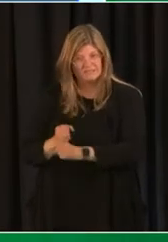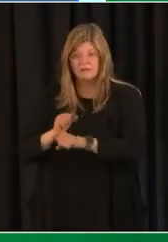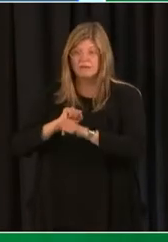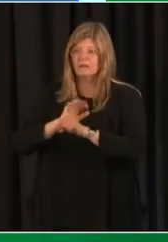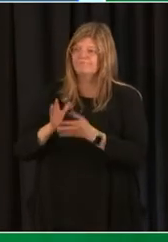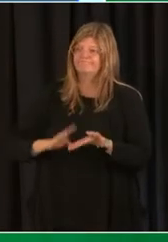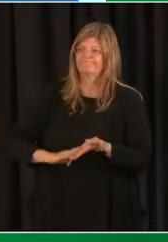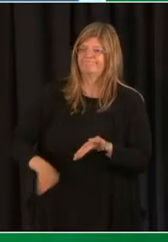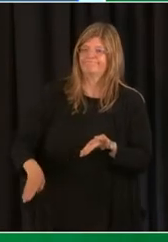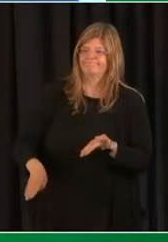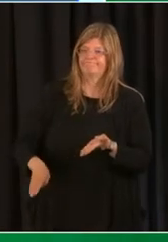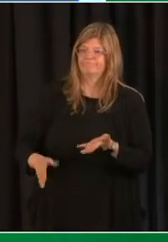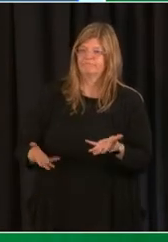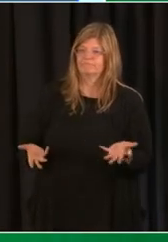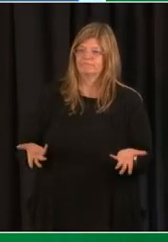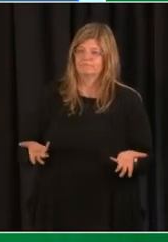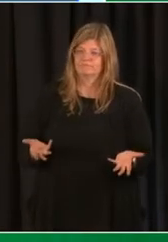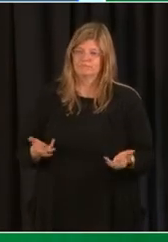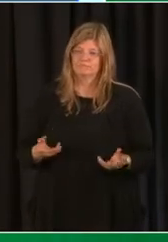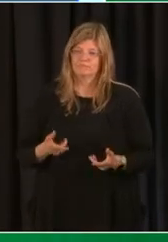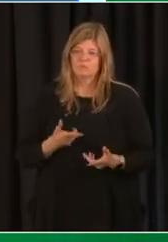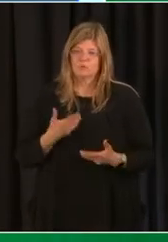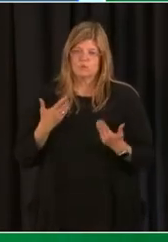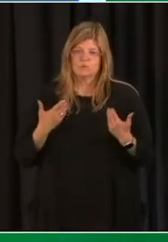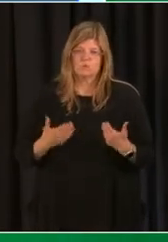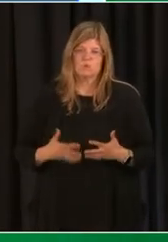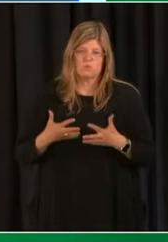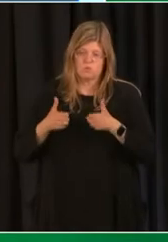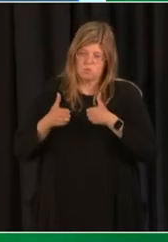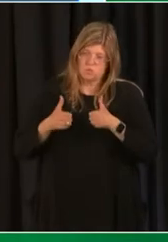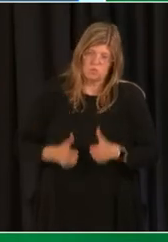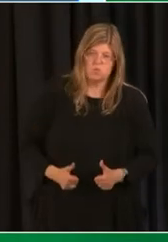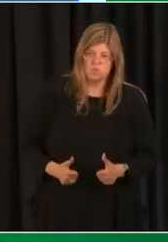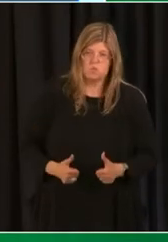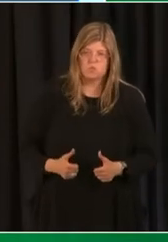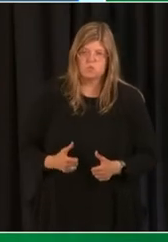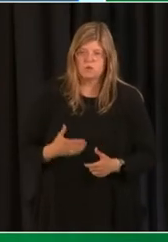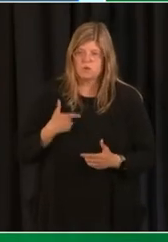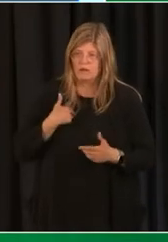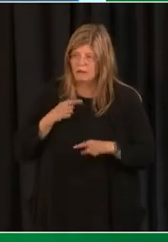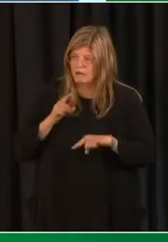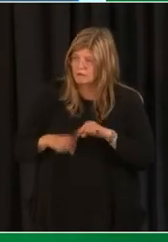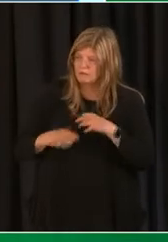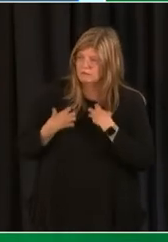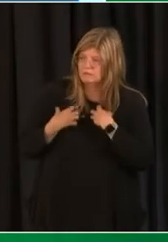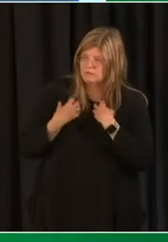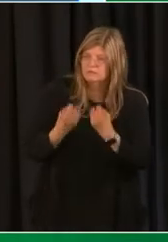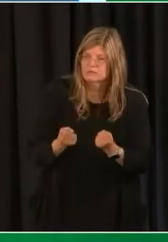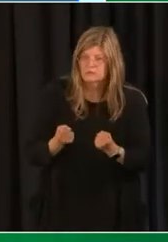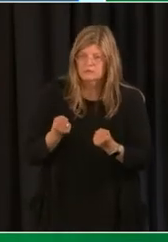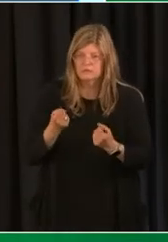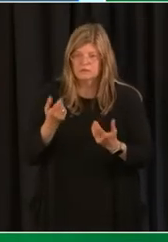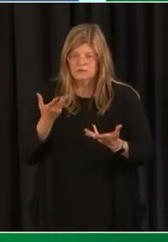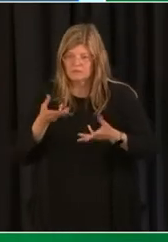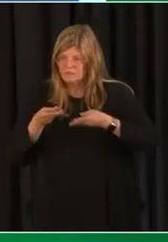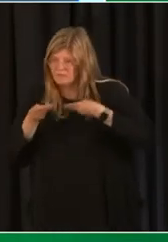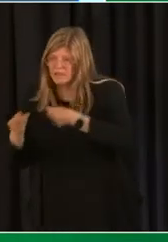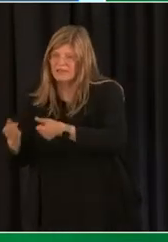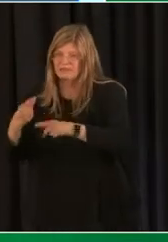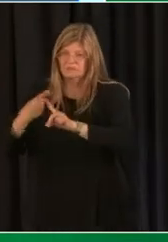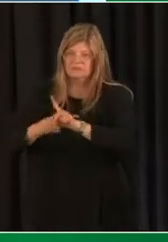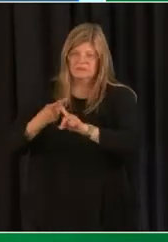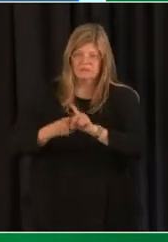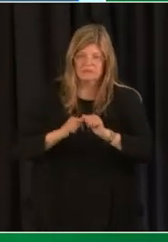laid off. And because of such a loss, I was not able to recover in terms of being able to pay my